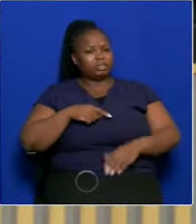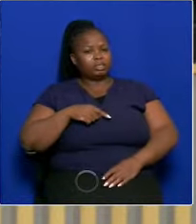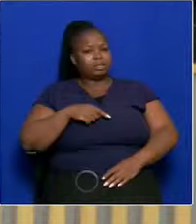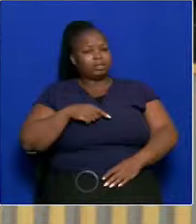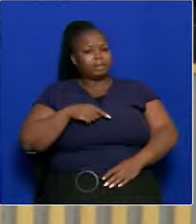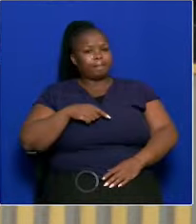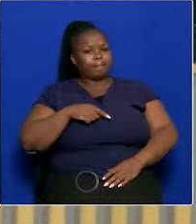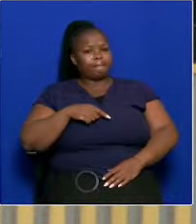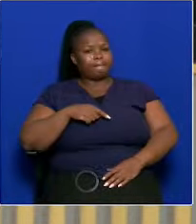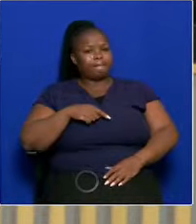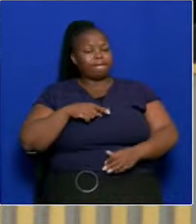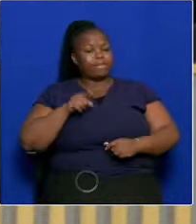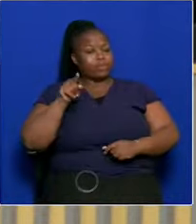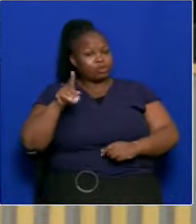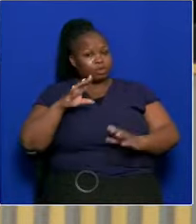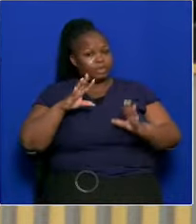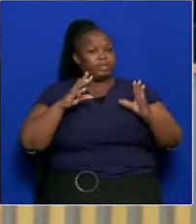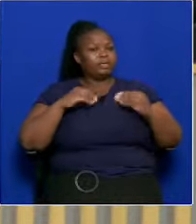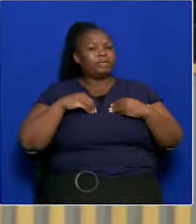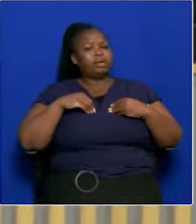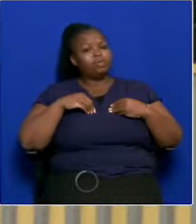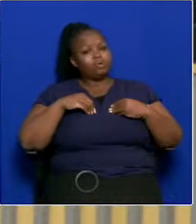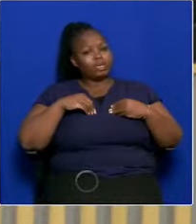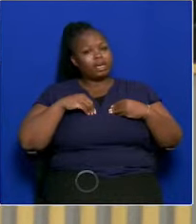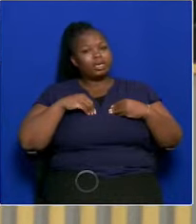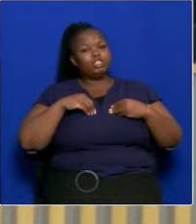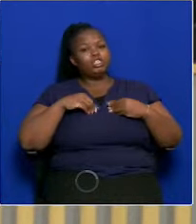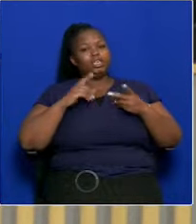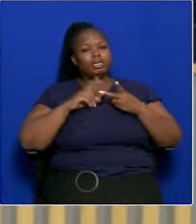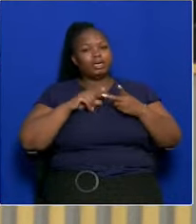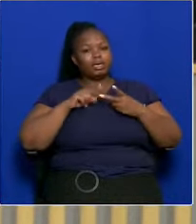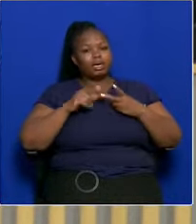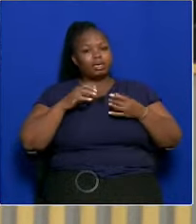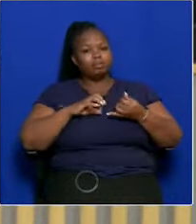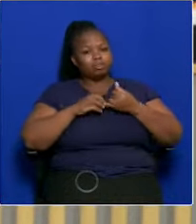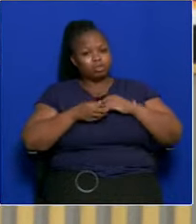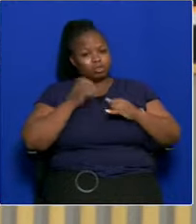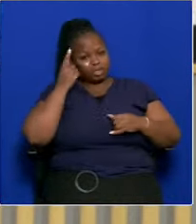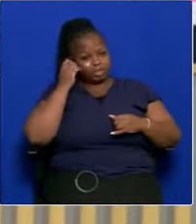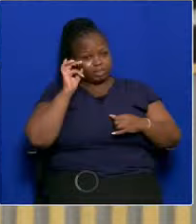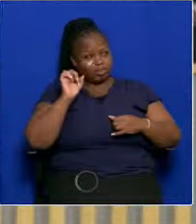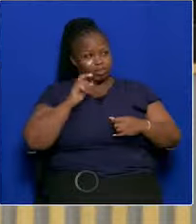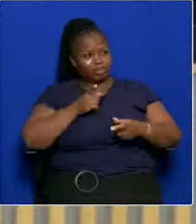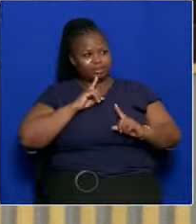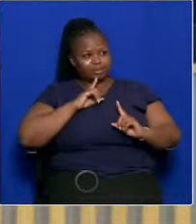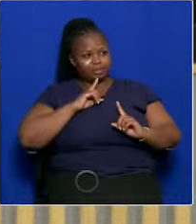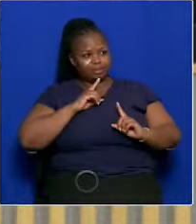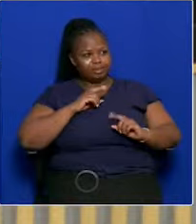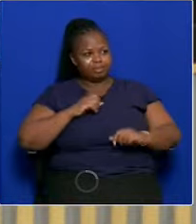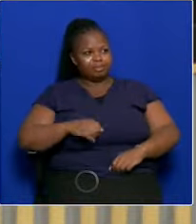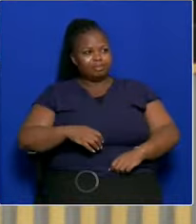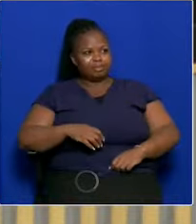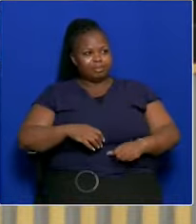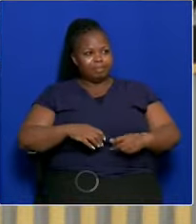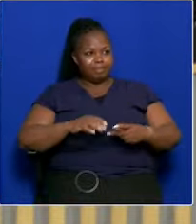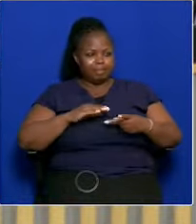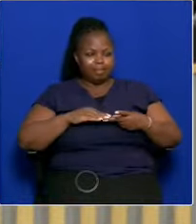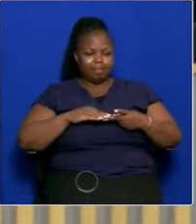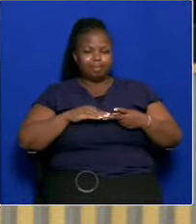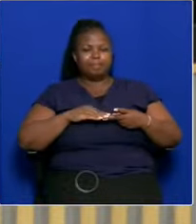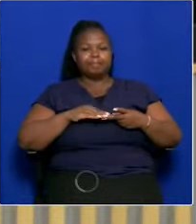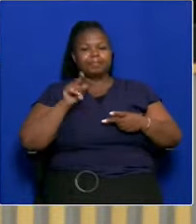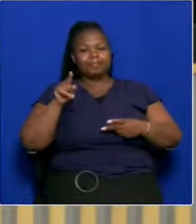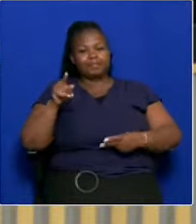accept, and I'm trying to understand your answer to the evidence leader, do you